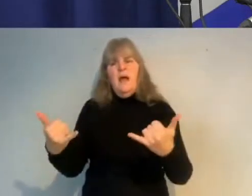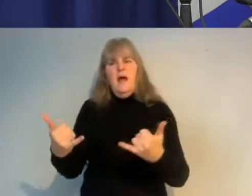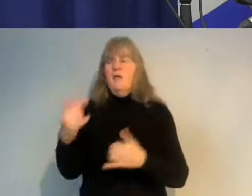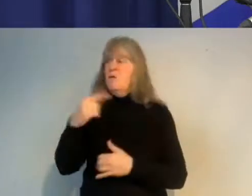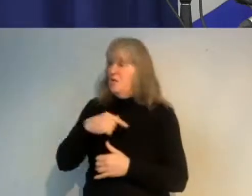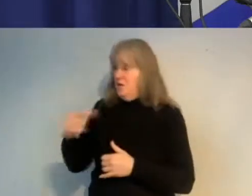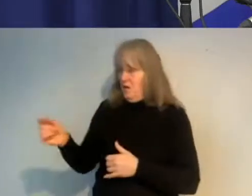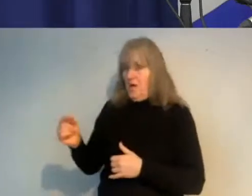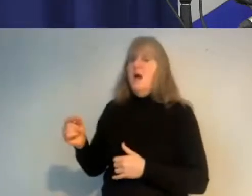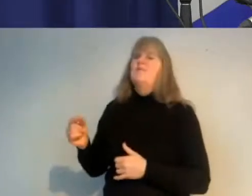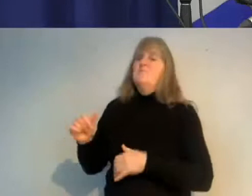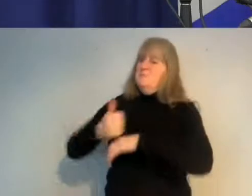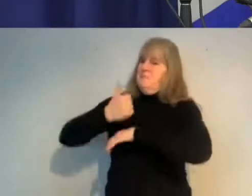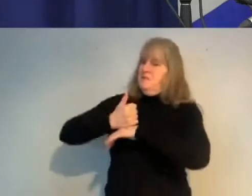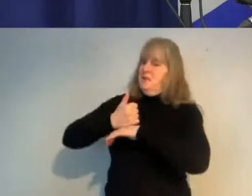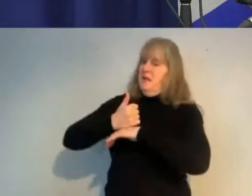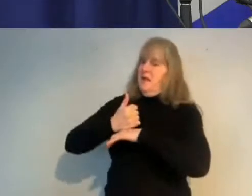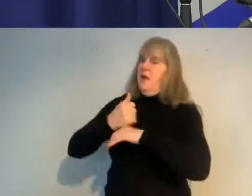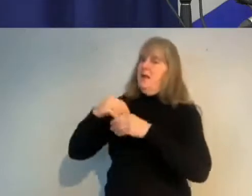law.